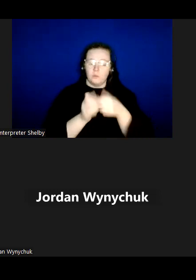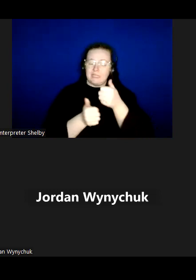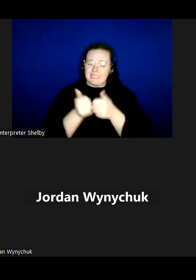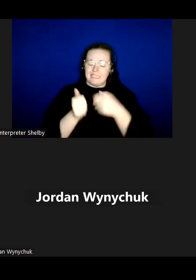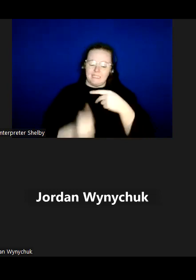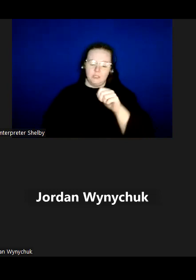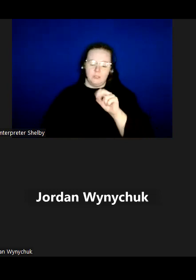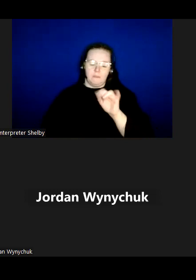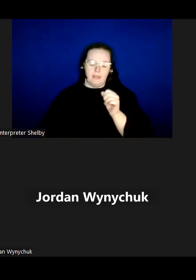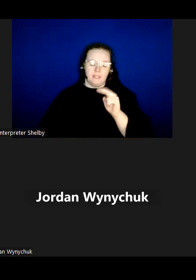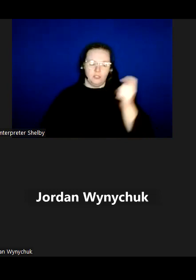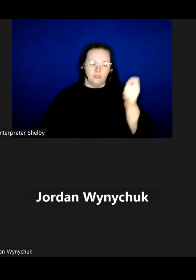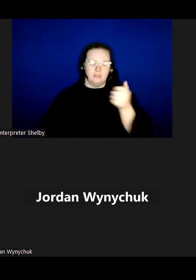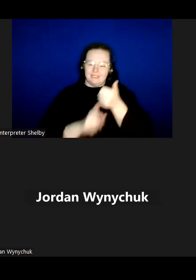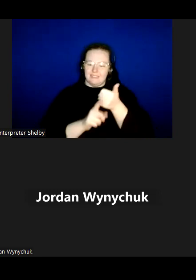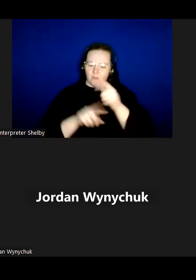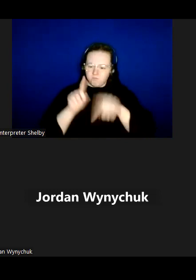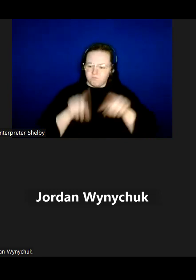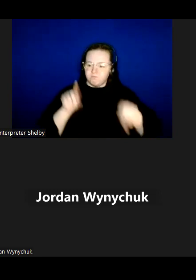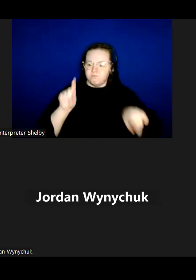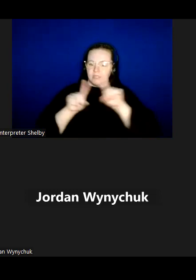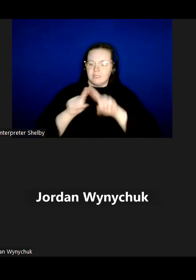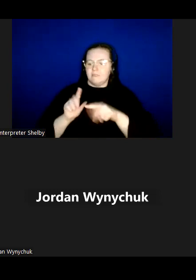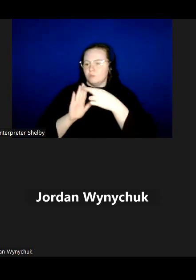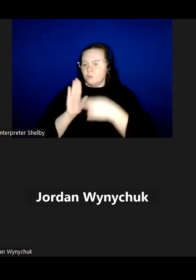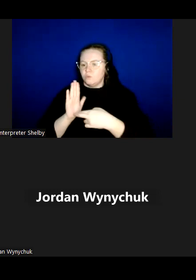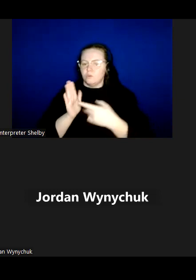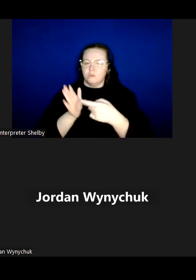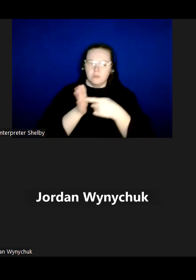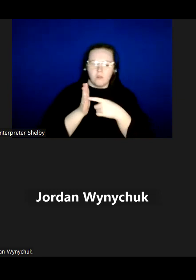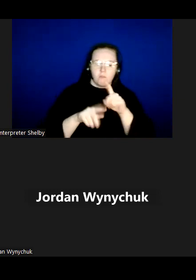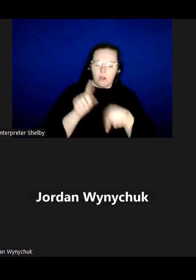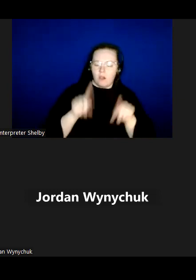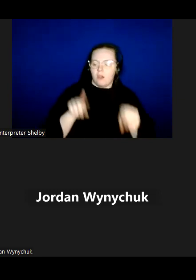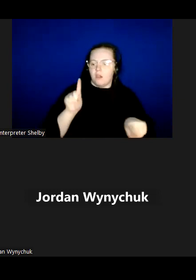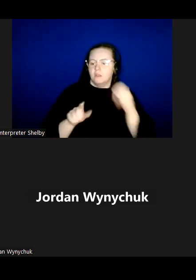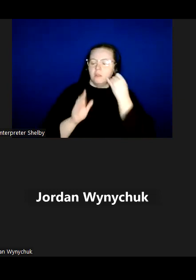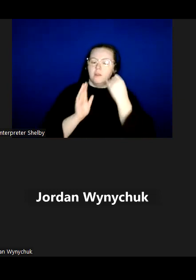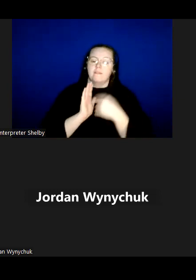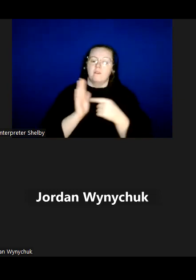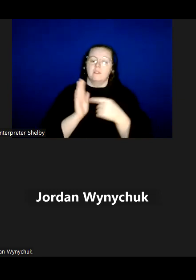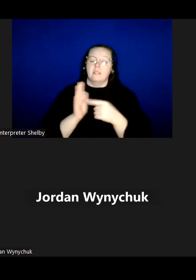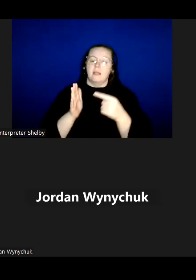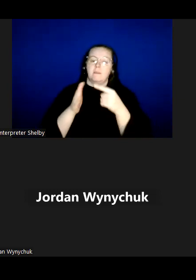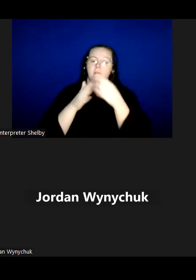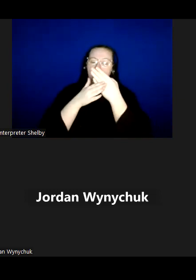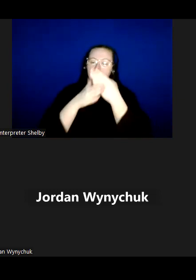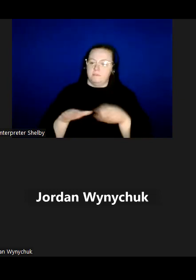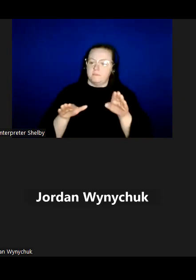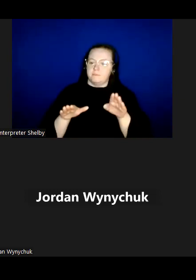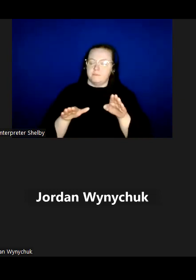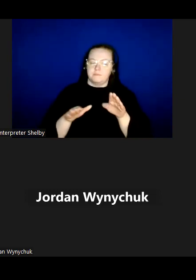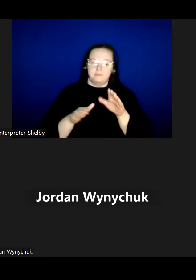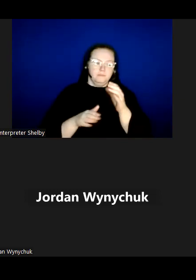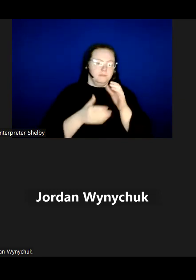has different terms. So when you are going to split up from either your married